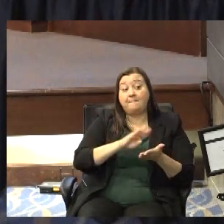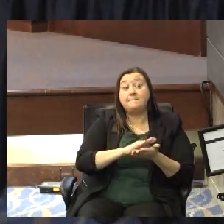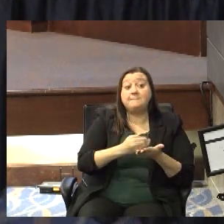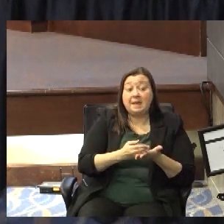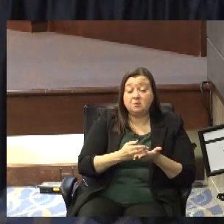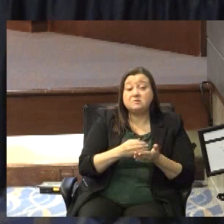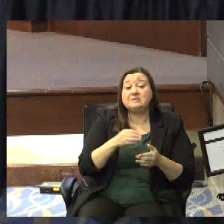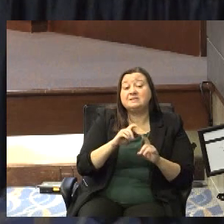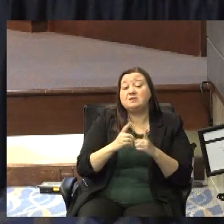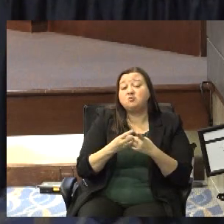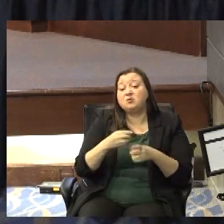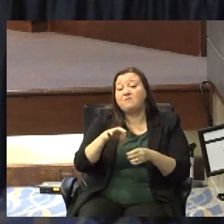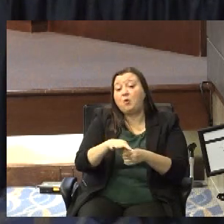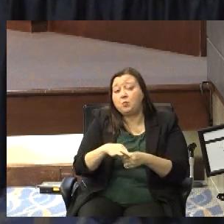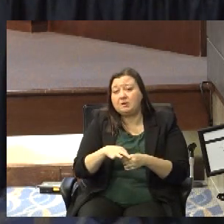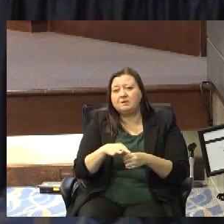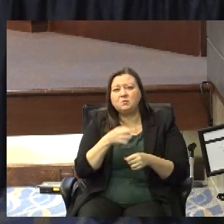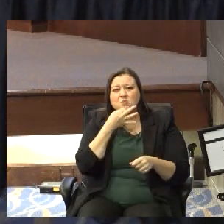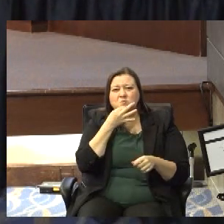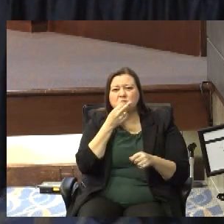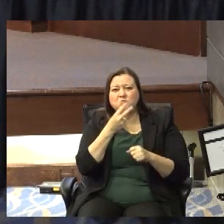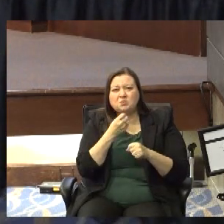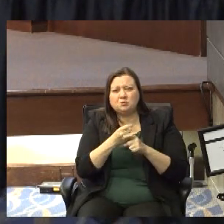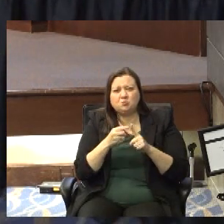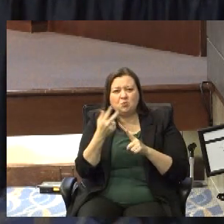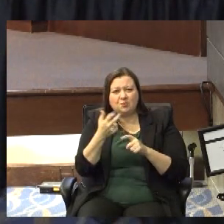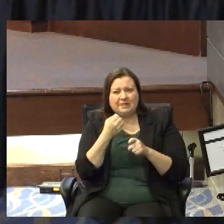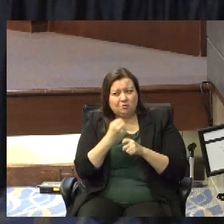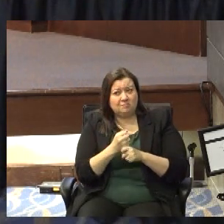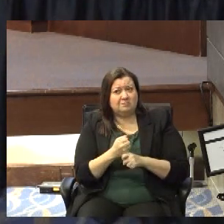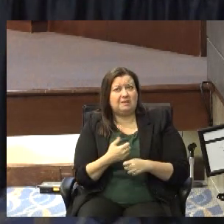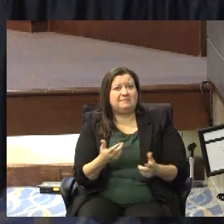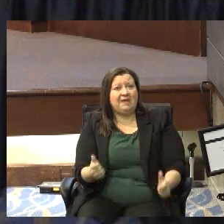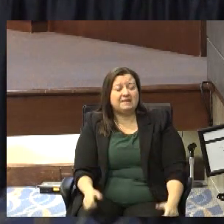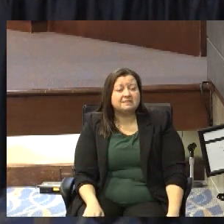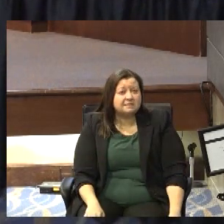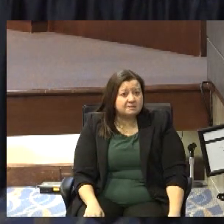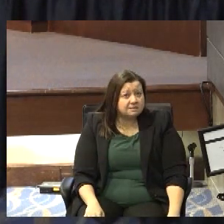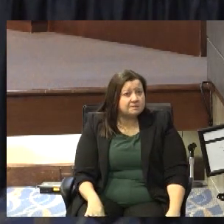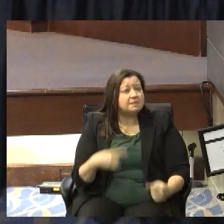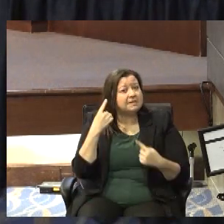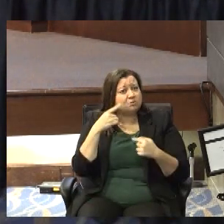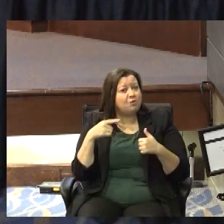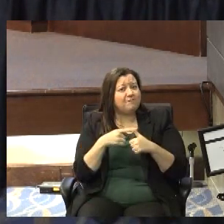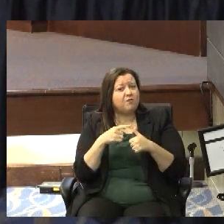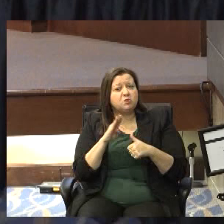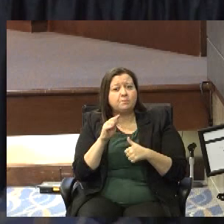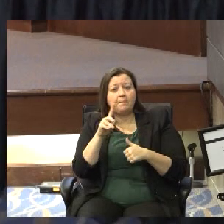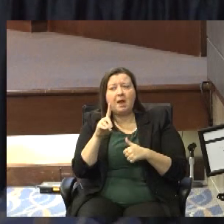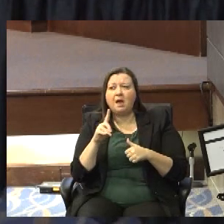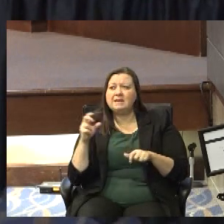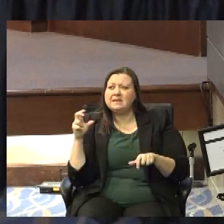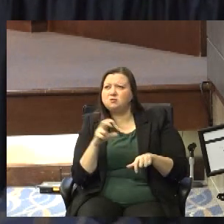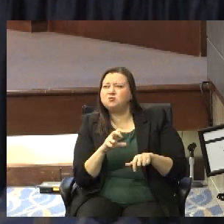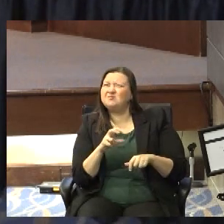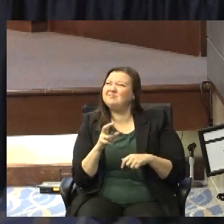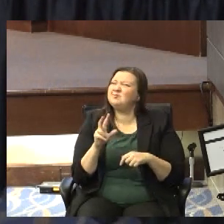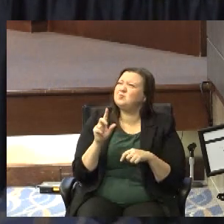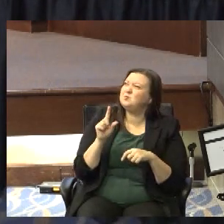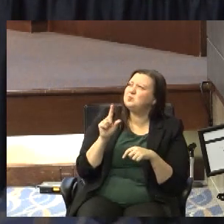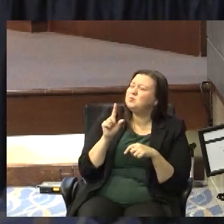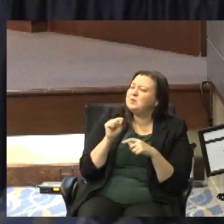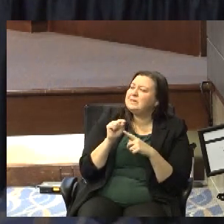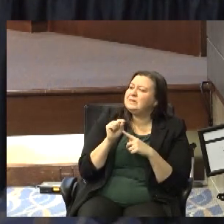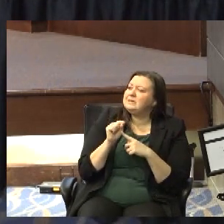district voted, probably in another 2 to 3 years, which is pretty fast considering the first bond issuance was in